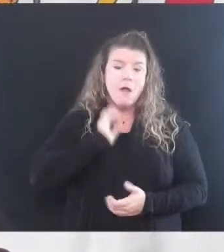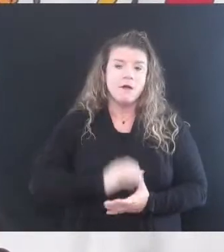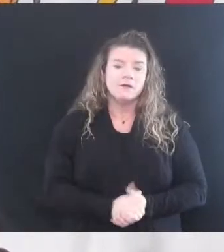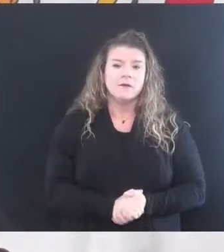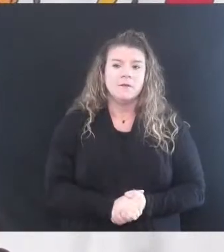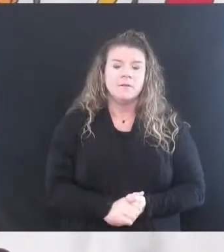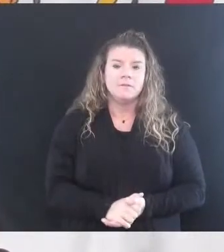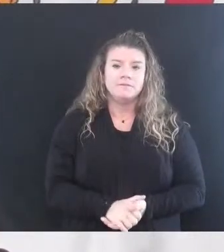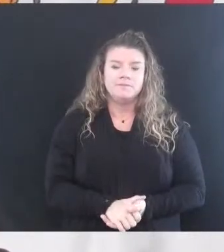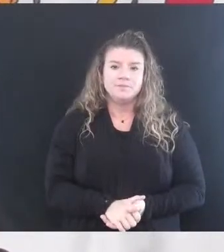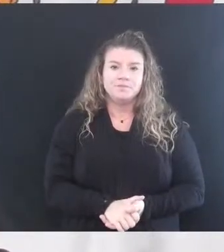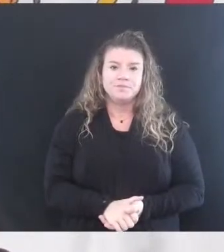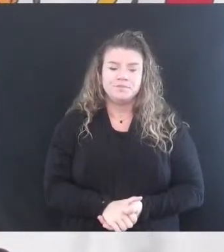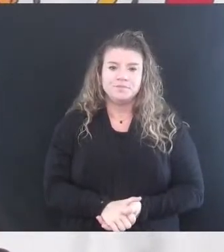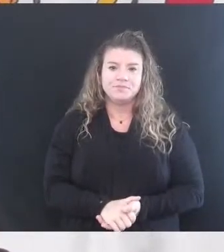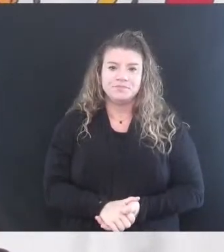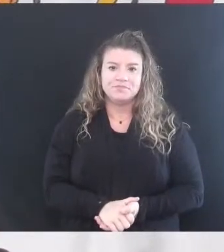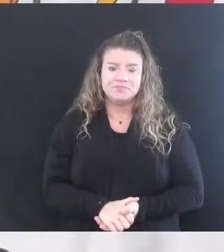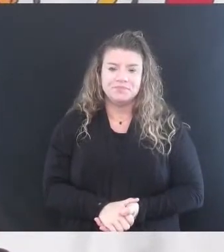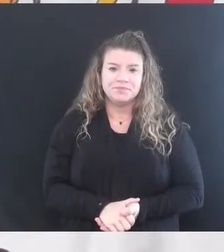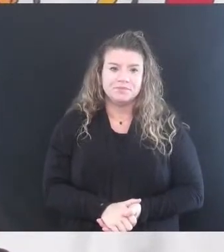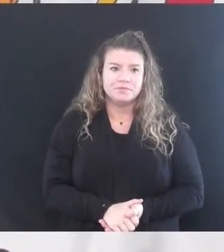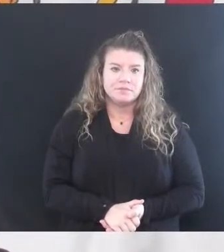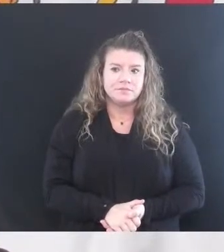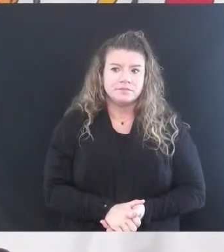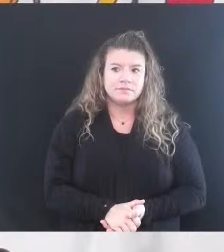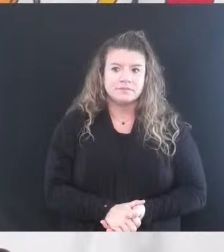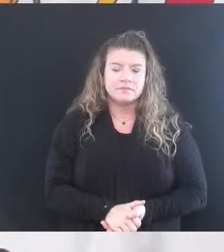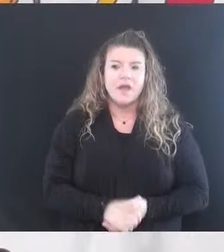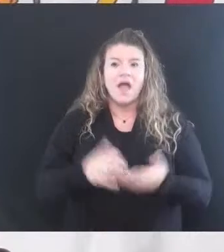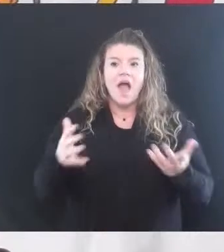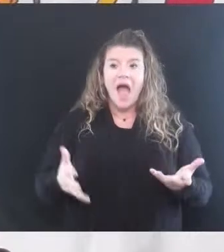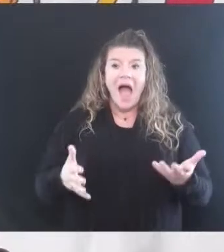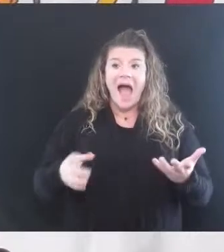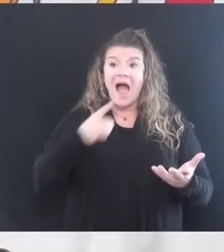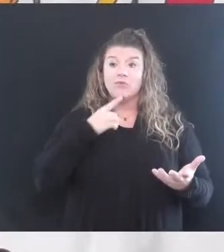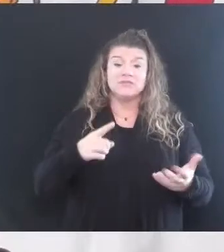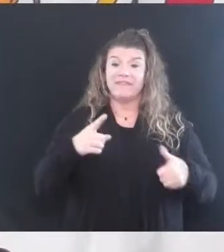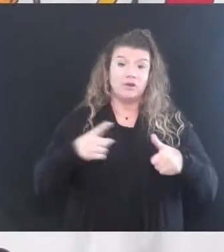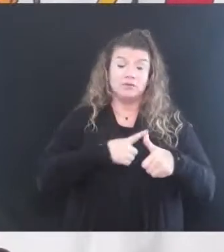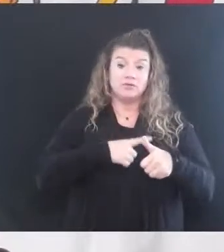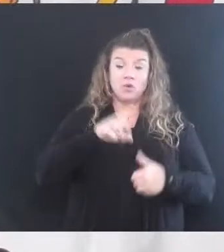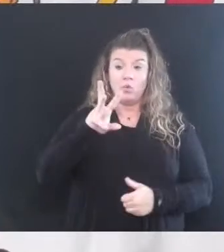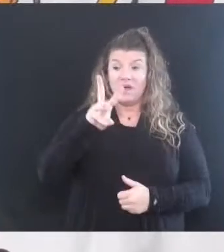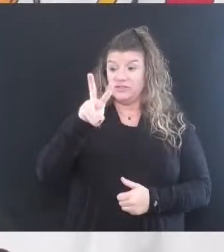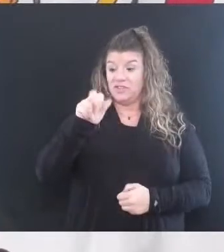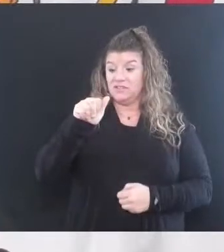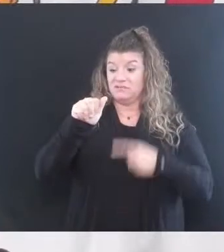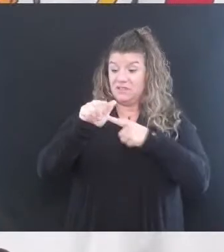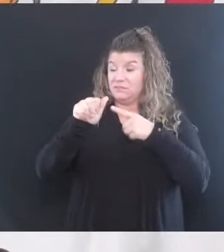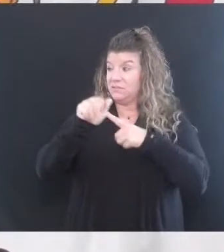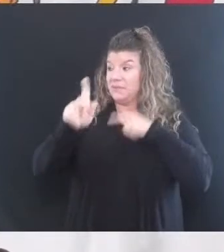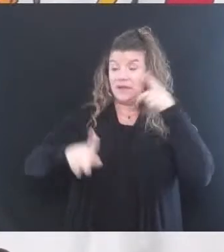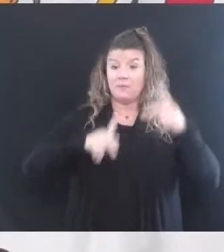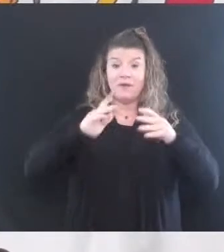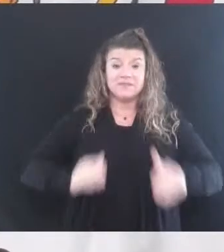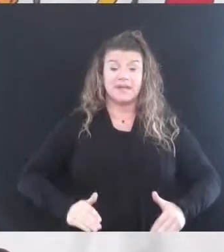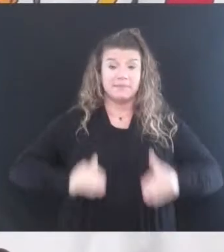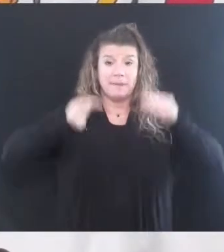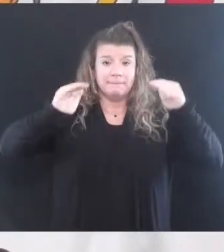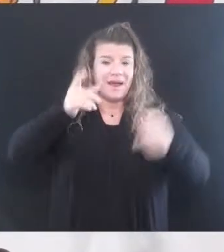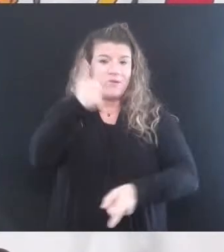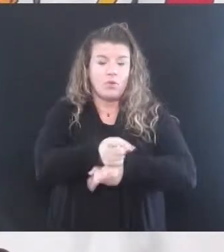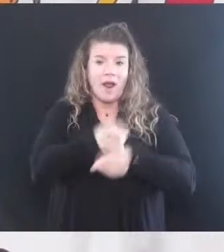I would say first and foremost, West Virginians have stepped up and stepped up in a good way. And we don't